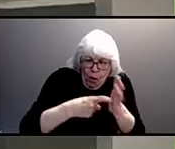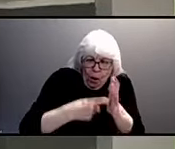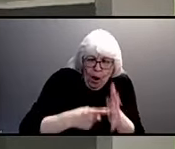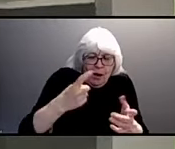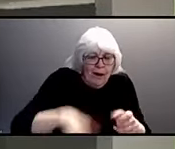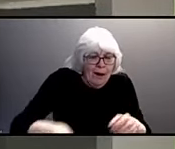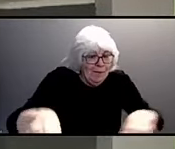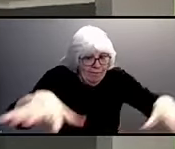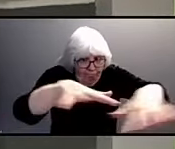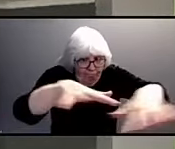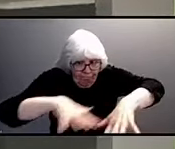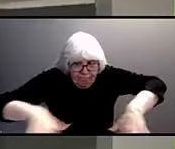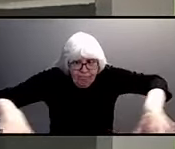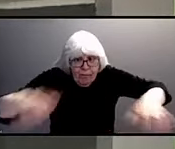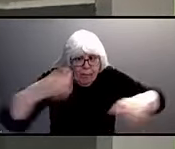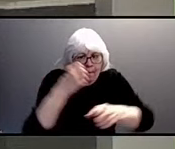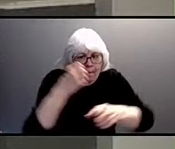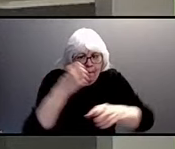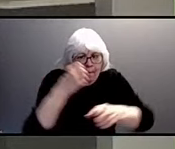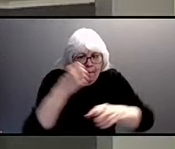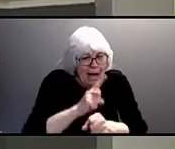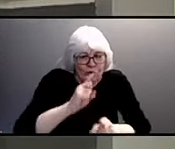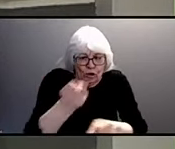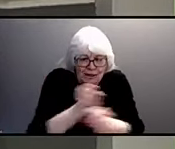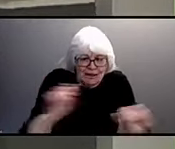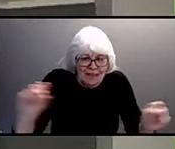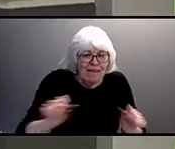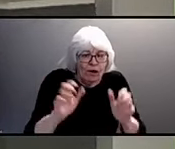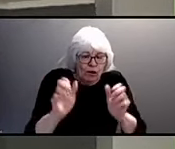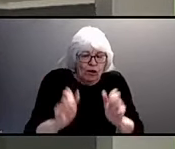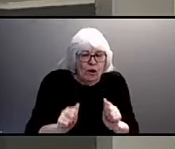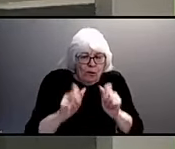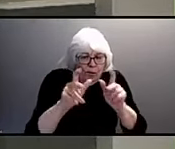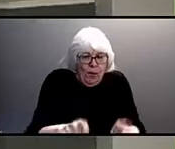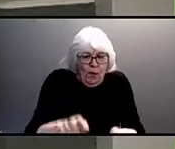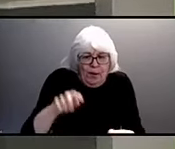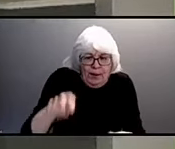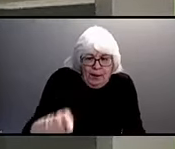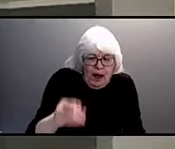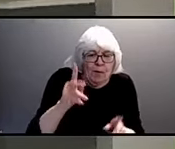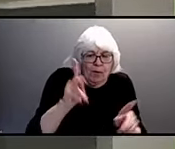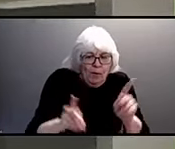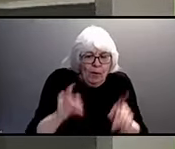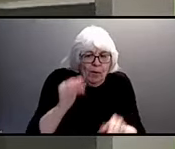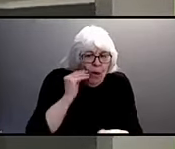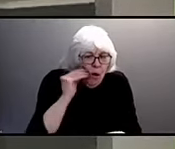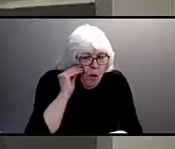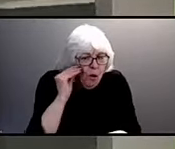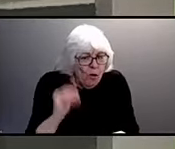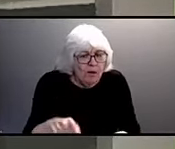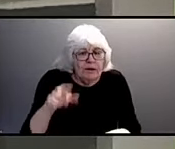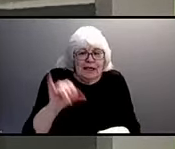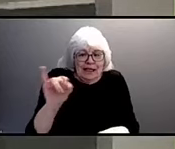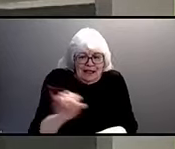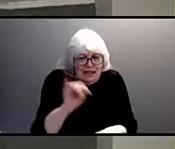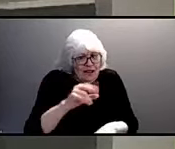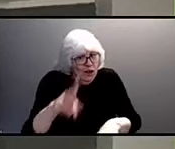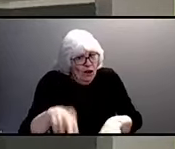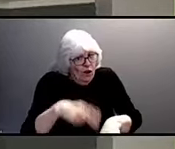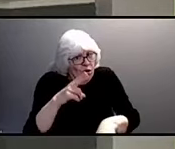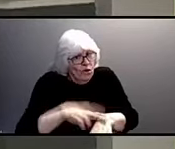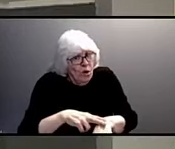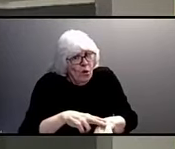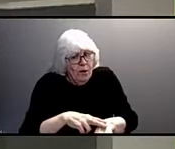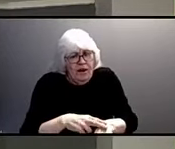transfer ownership to somebody who's not there. So in a normal fire, it's common for us to